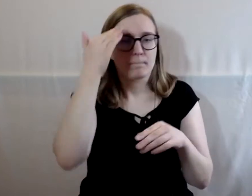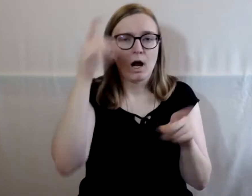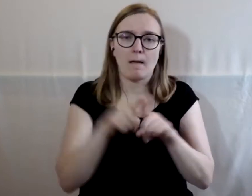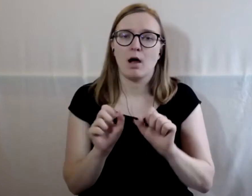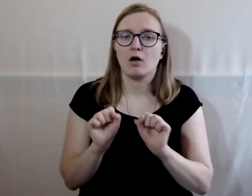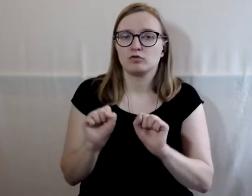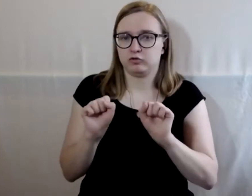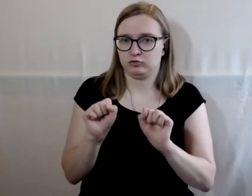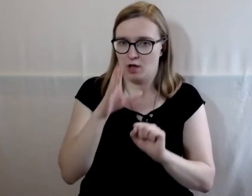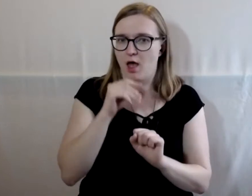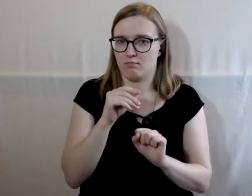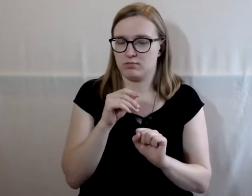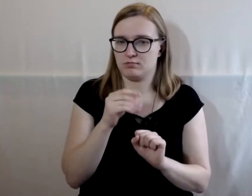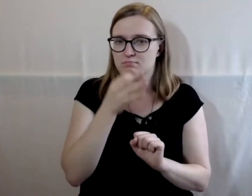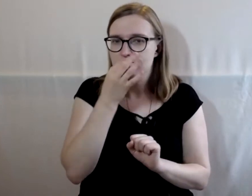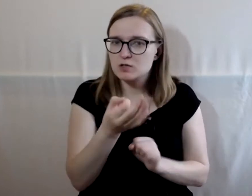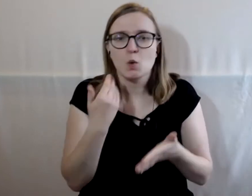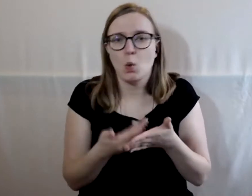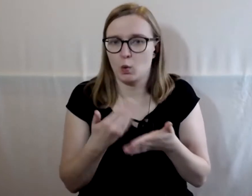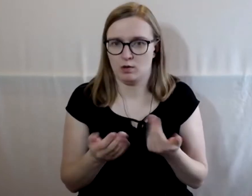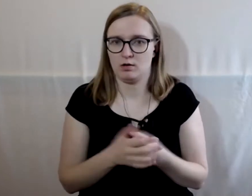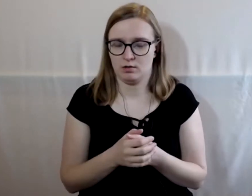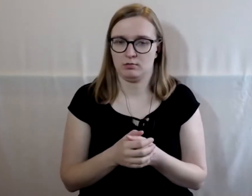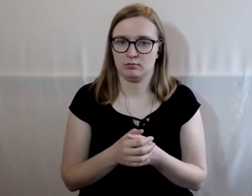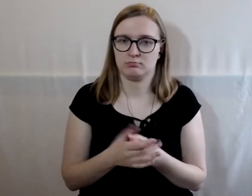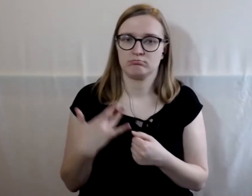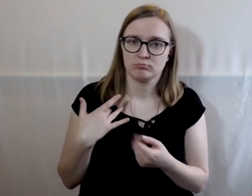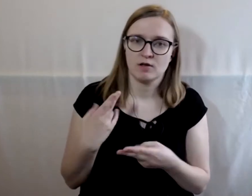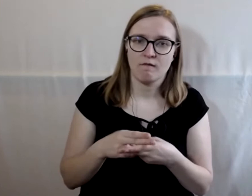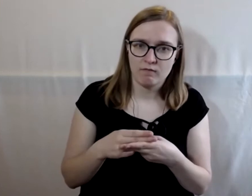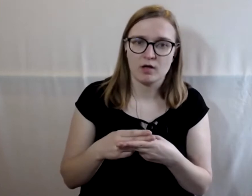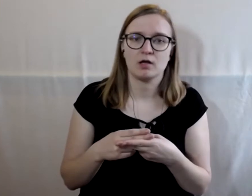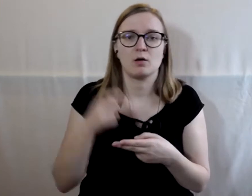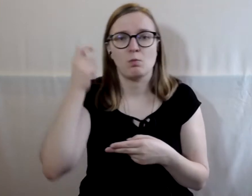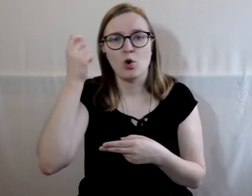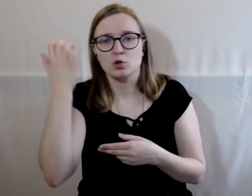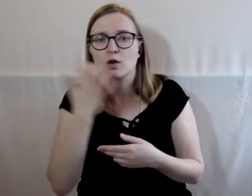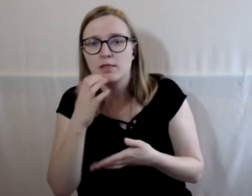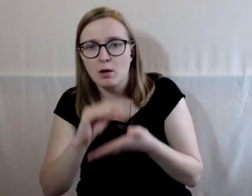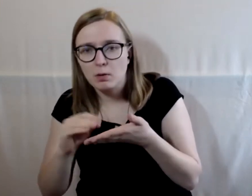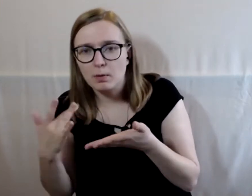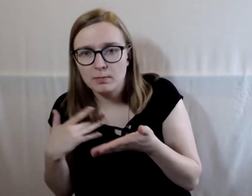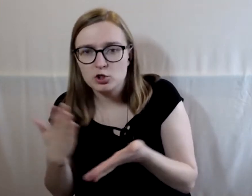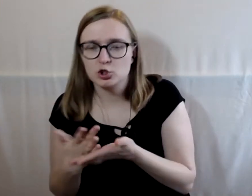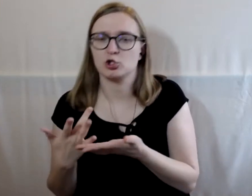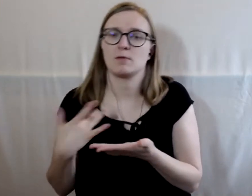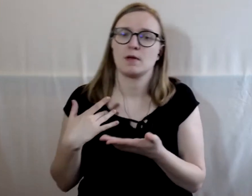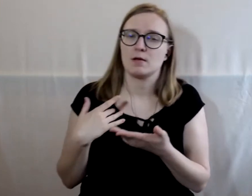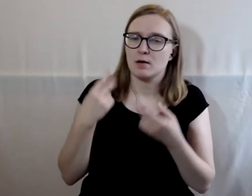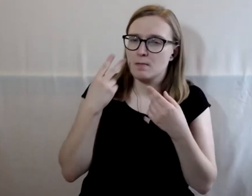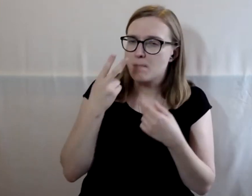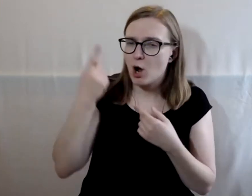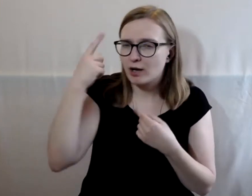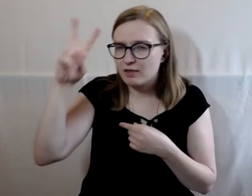academic literature that students need this, or that other countries are teaching it and have proven that their students are